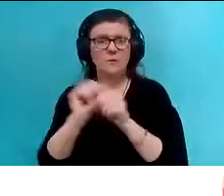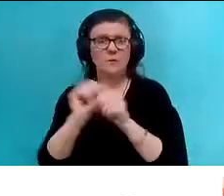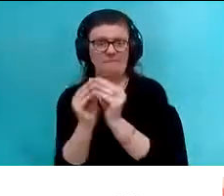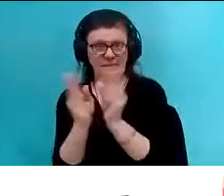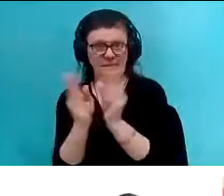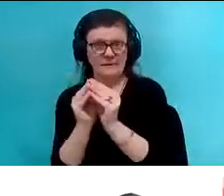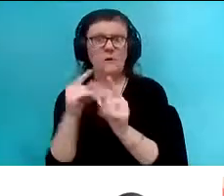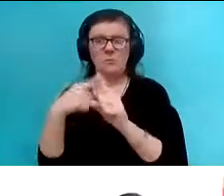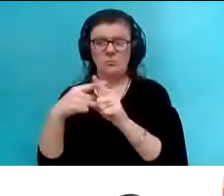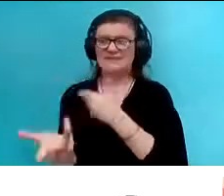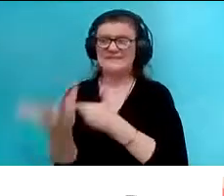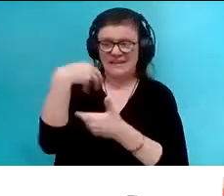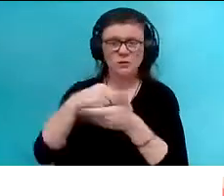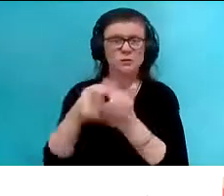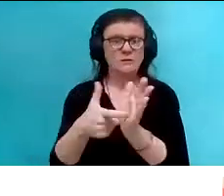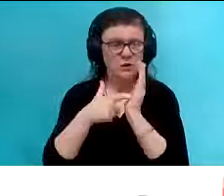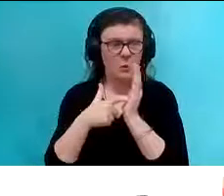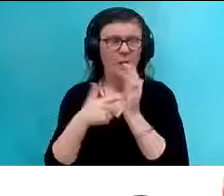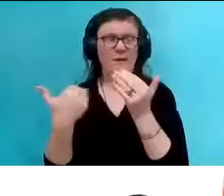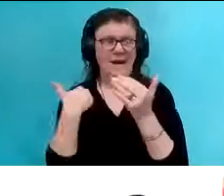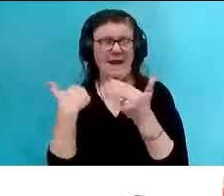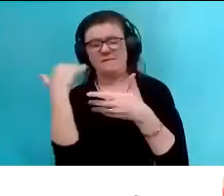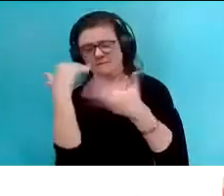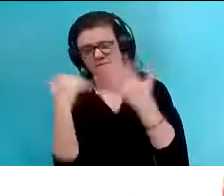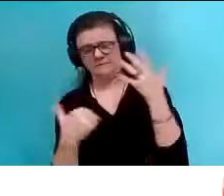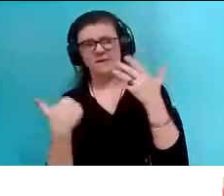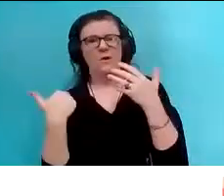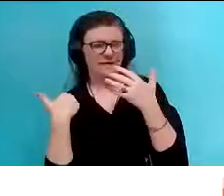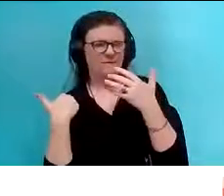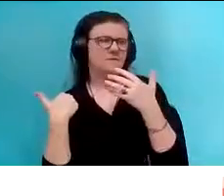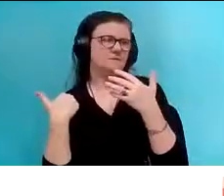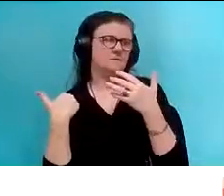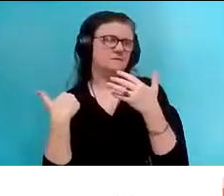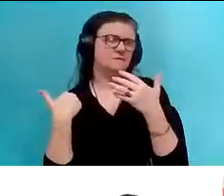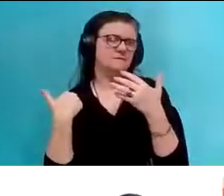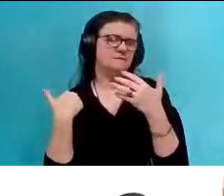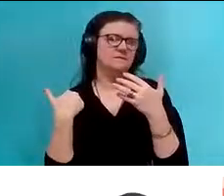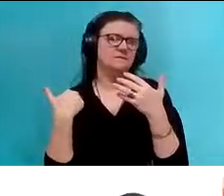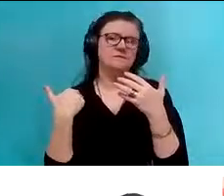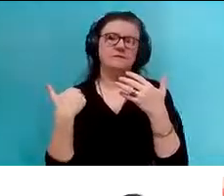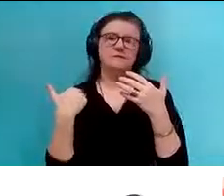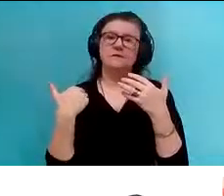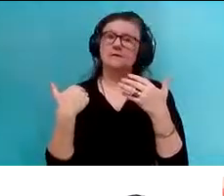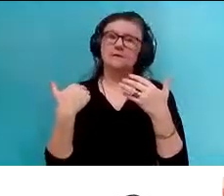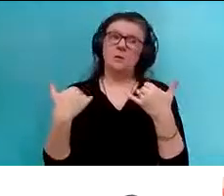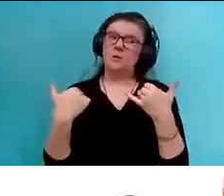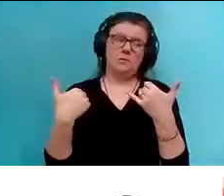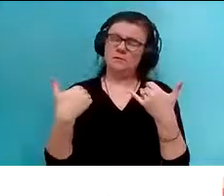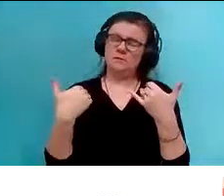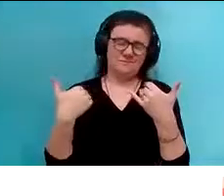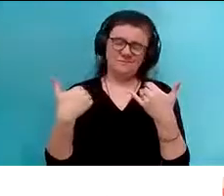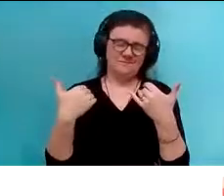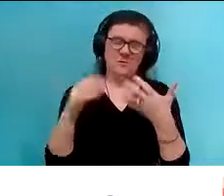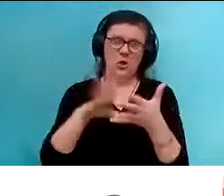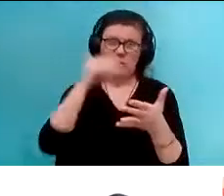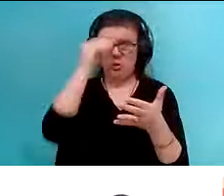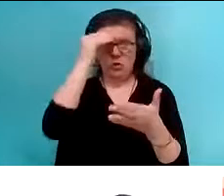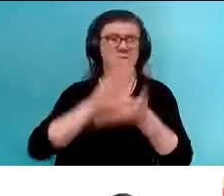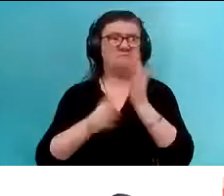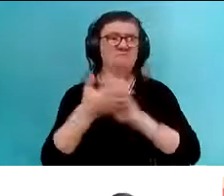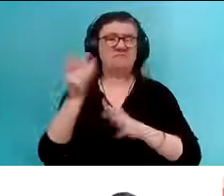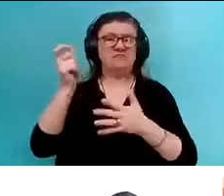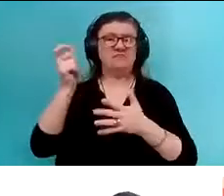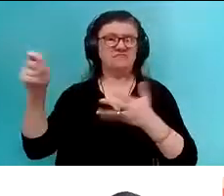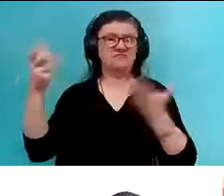meeting the inclusivity requirements that are so vital to us. We've got lots more learning. Those are just 3 of my top tips, and